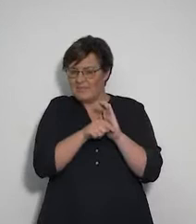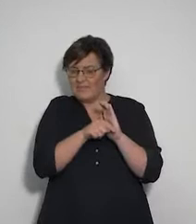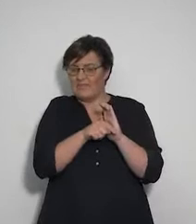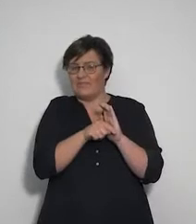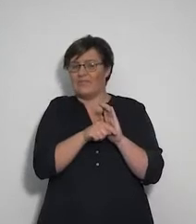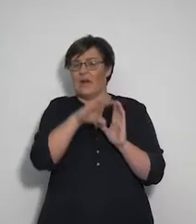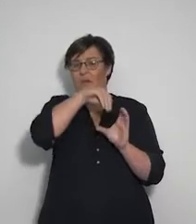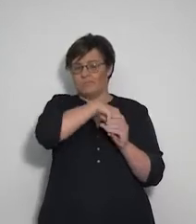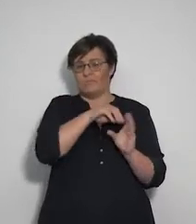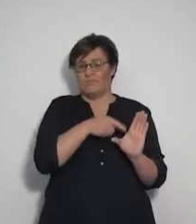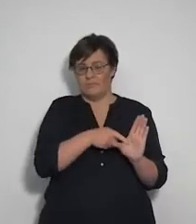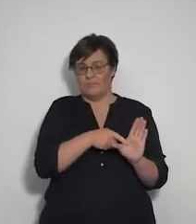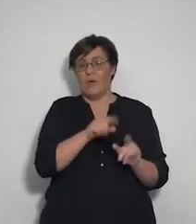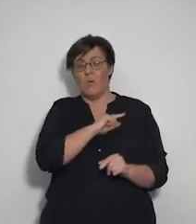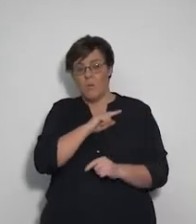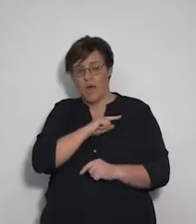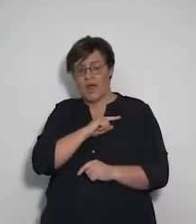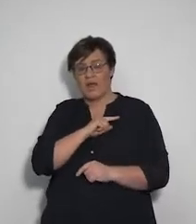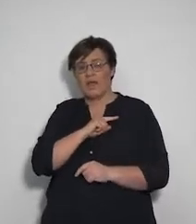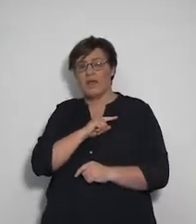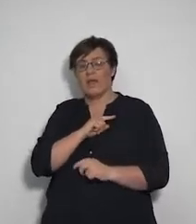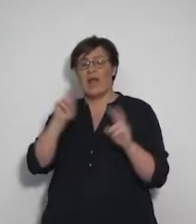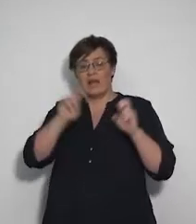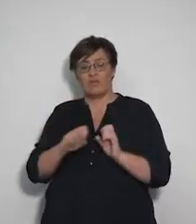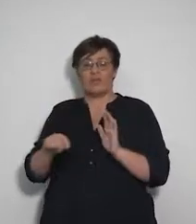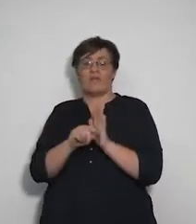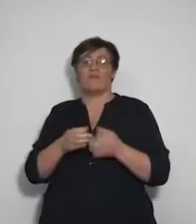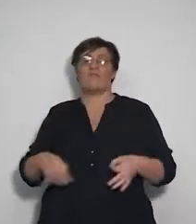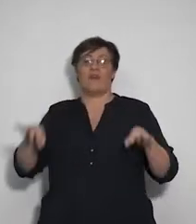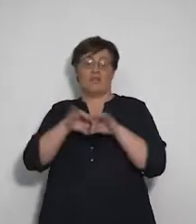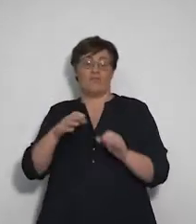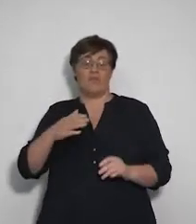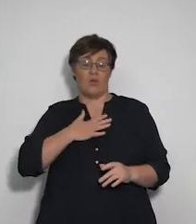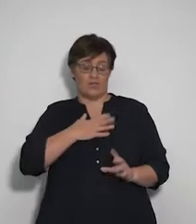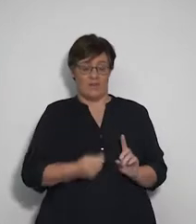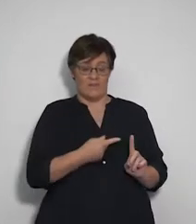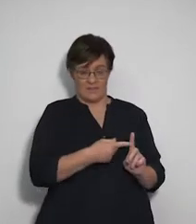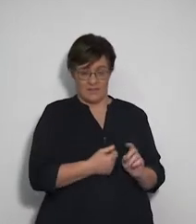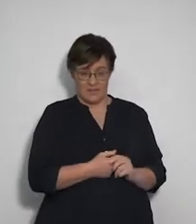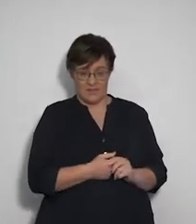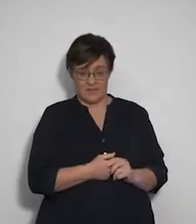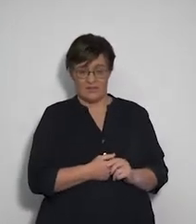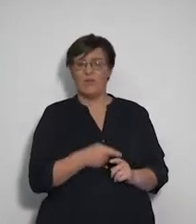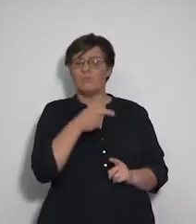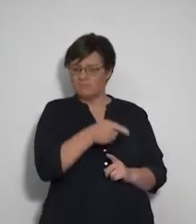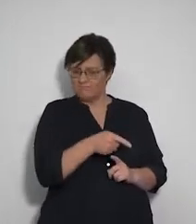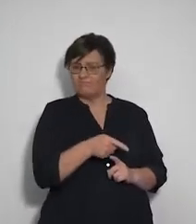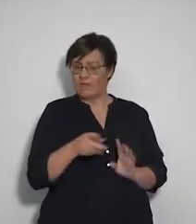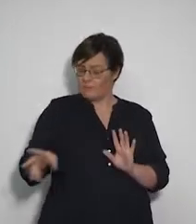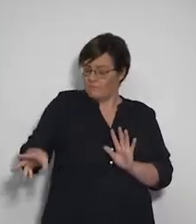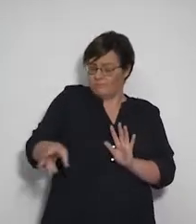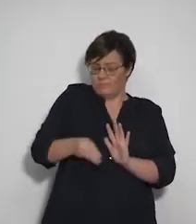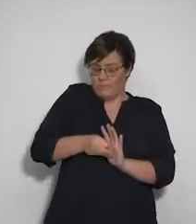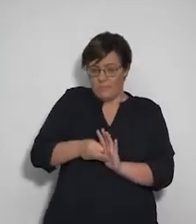because of the high electronegativity value of oxygen. So the oxygen has a tendency to actually attract